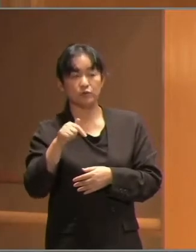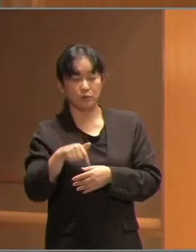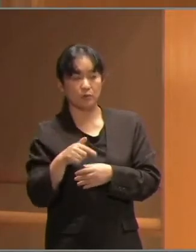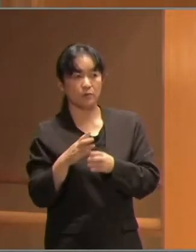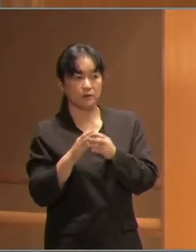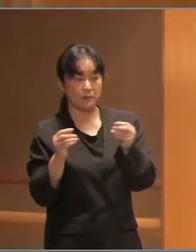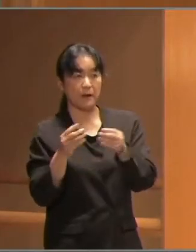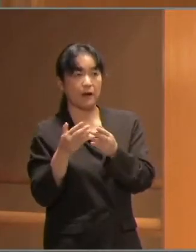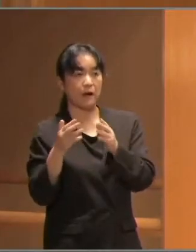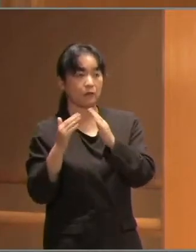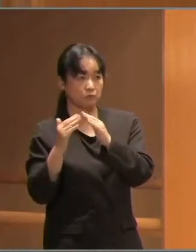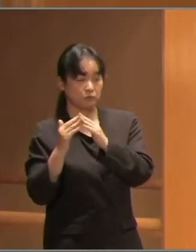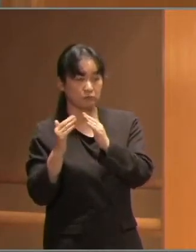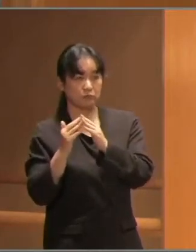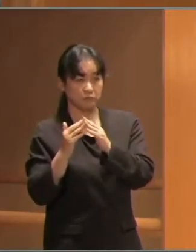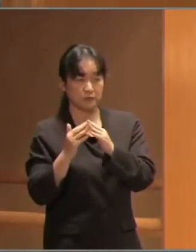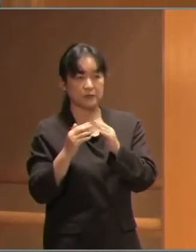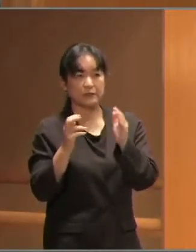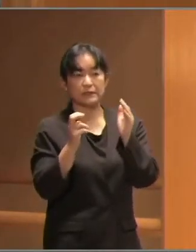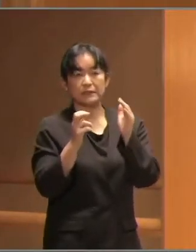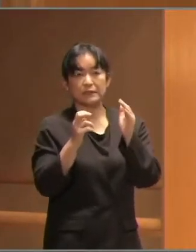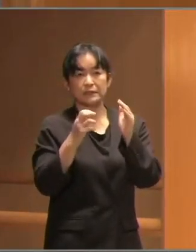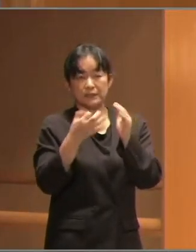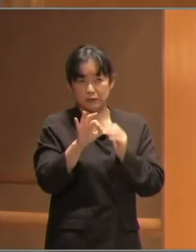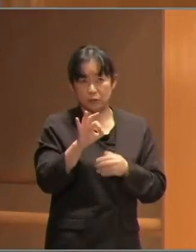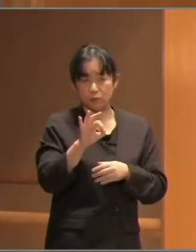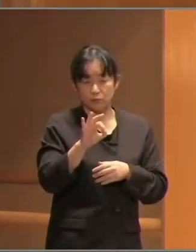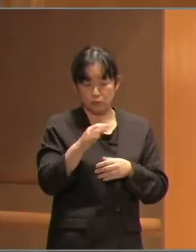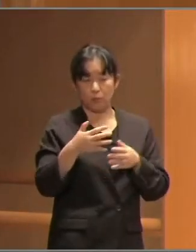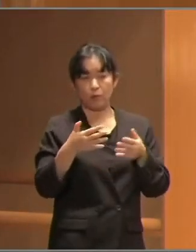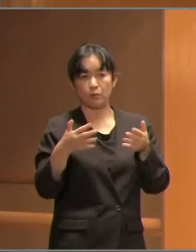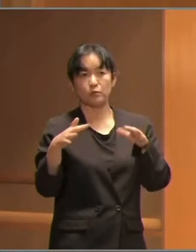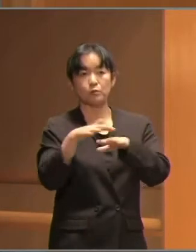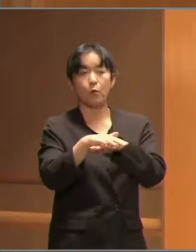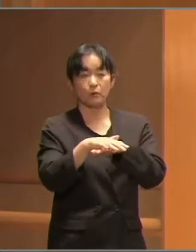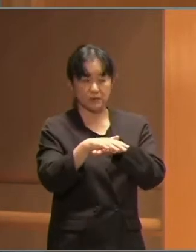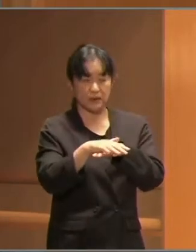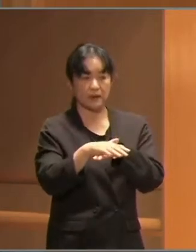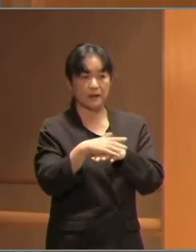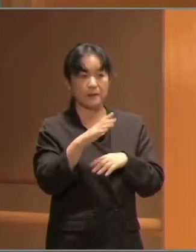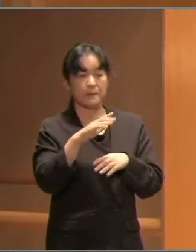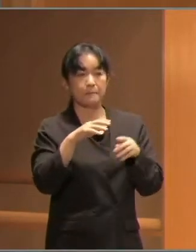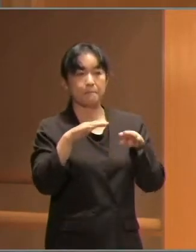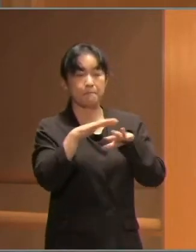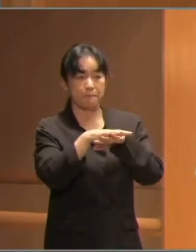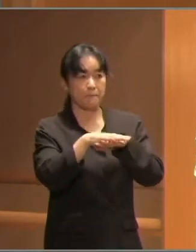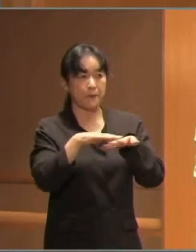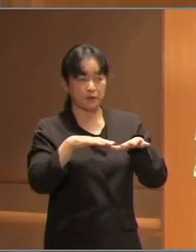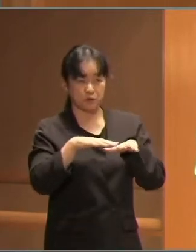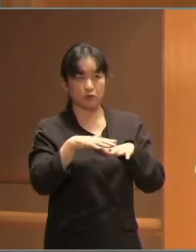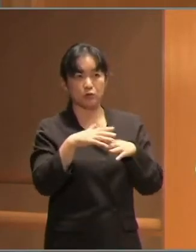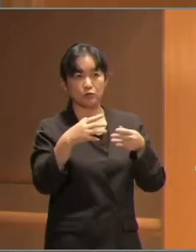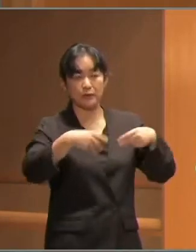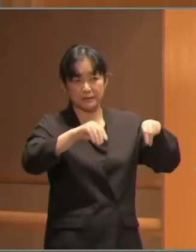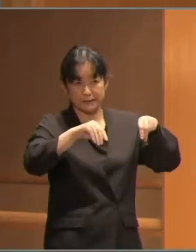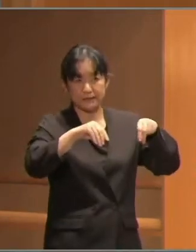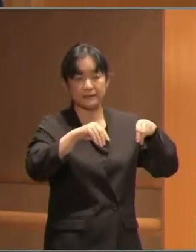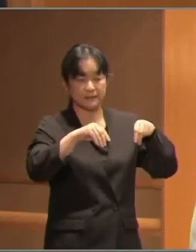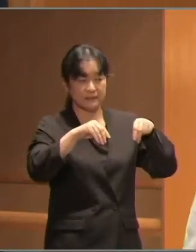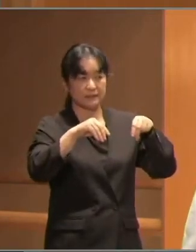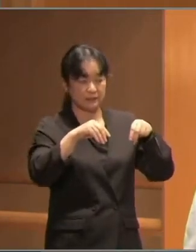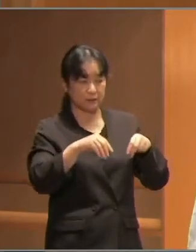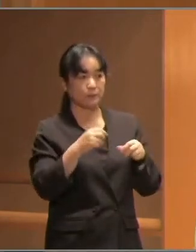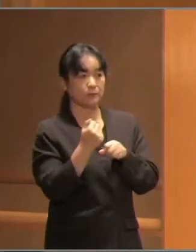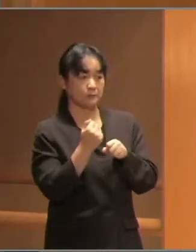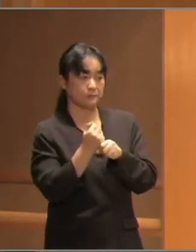Paulo, Brazil, he made a mesh washi using metal screen in the paper making process.